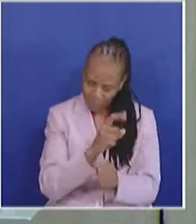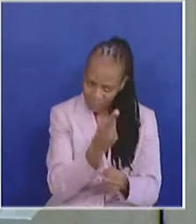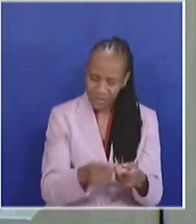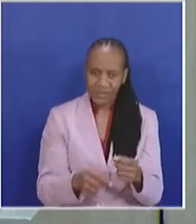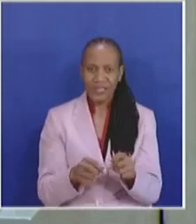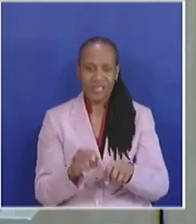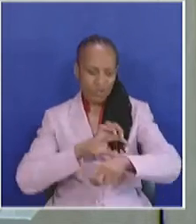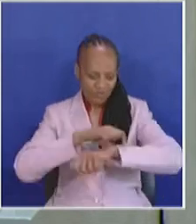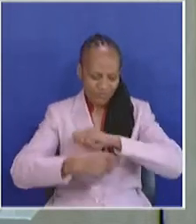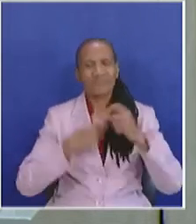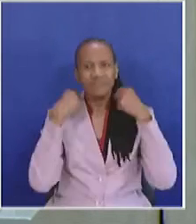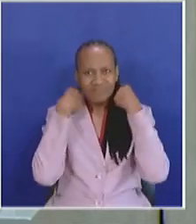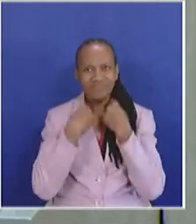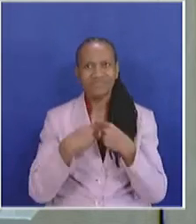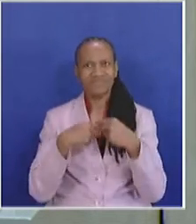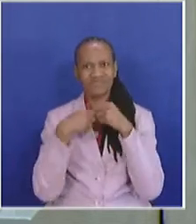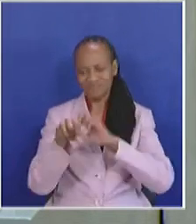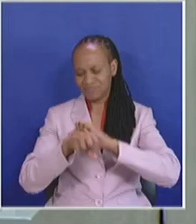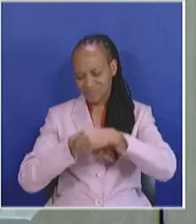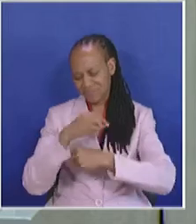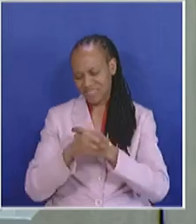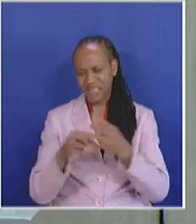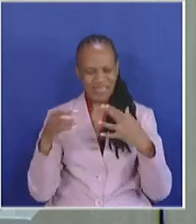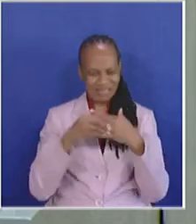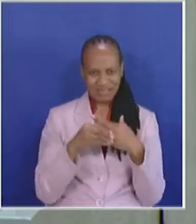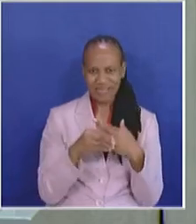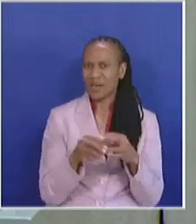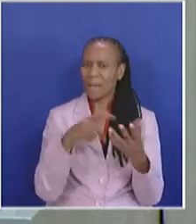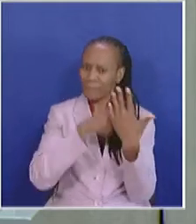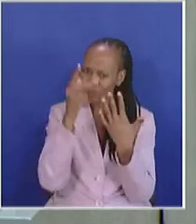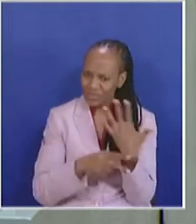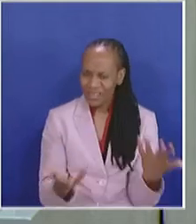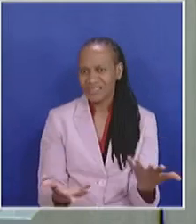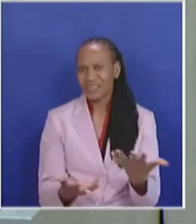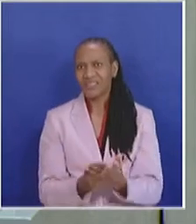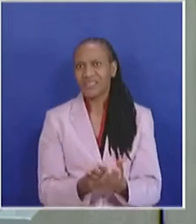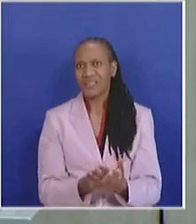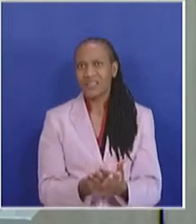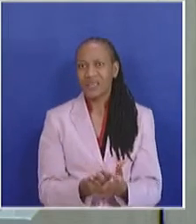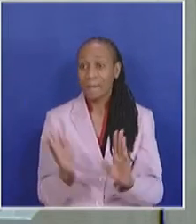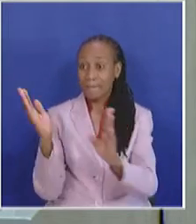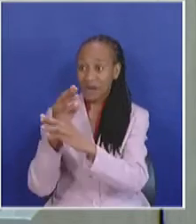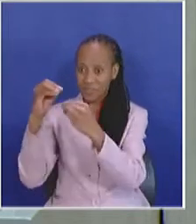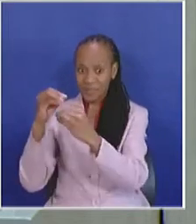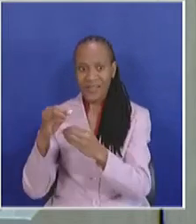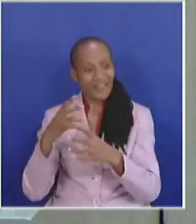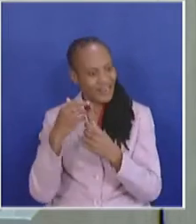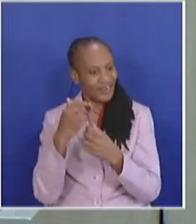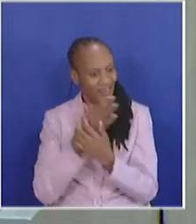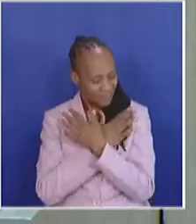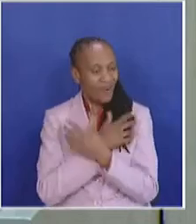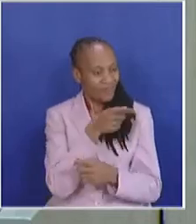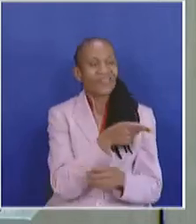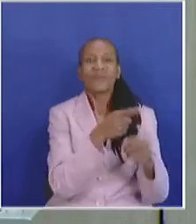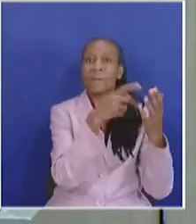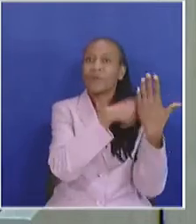jewelry manufacturing precinct, and 2 more innovation hubs. There was a very positive response from the private sector investors who are now